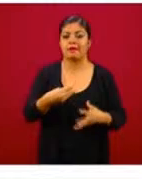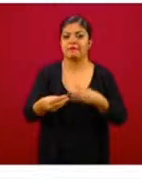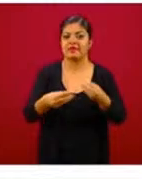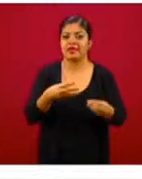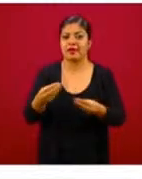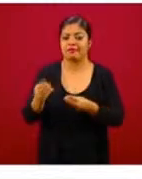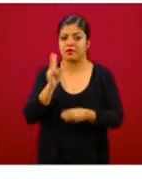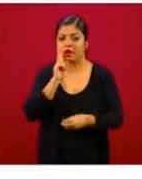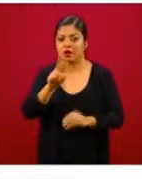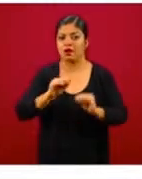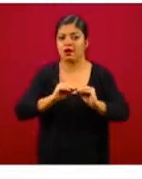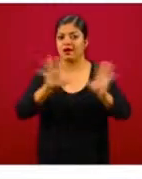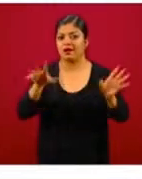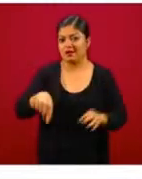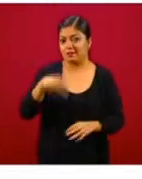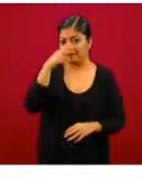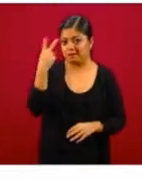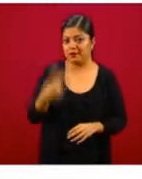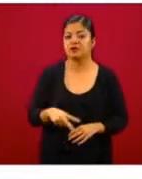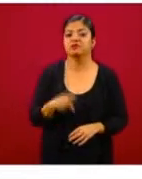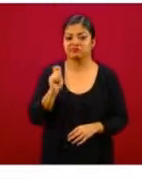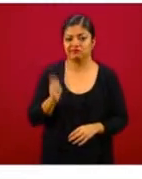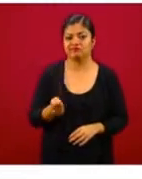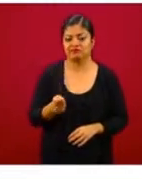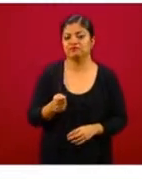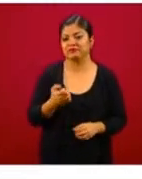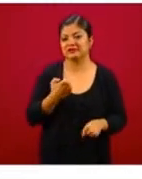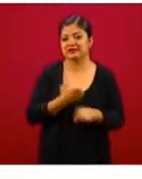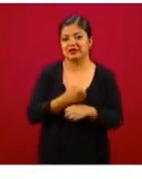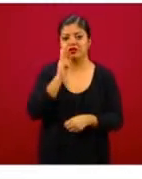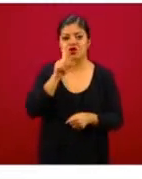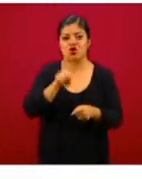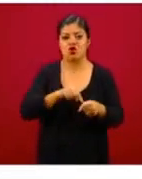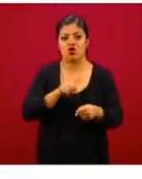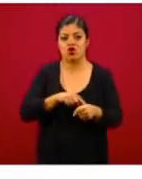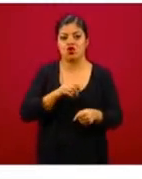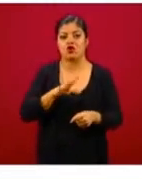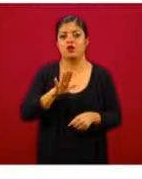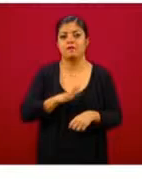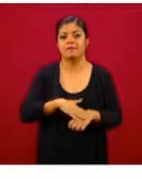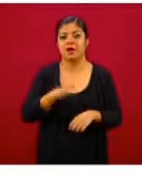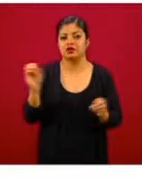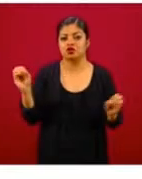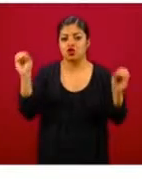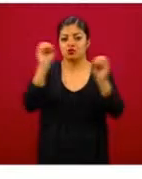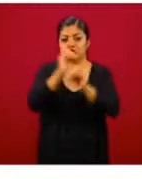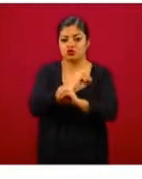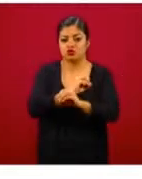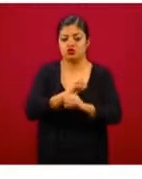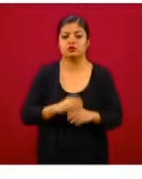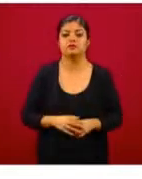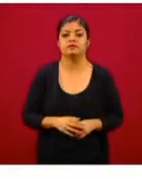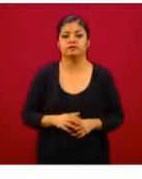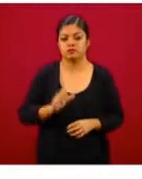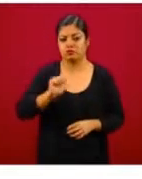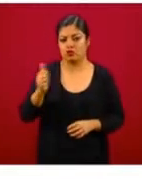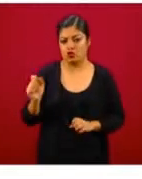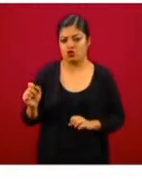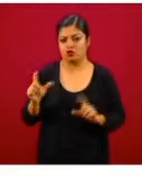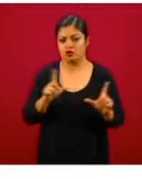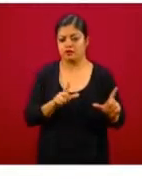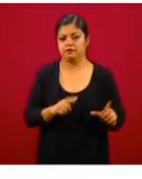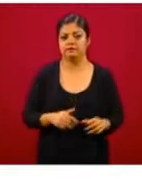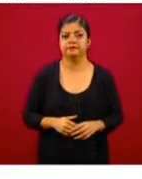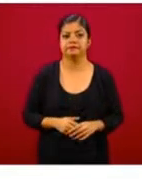see where the largest amount of activity, viral activity, is in Mexico, and they're the states that have